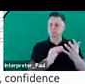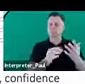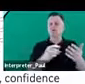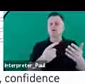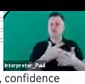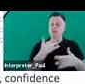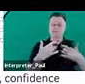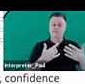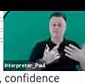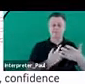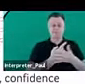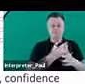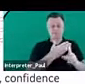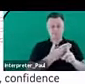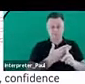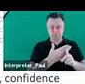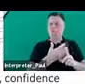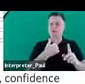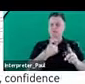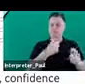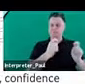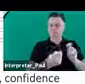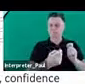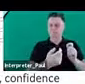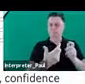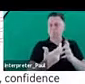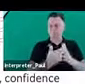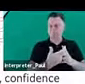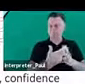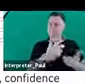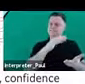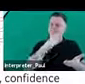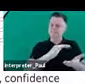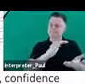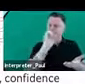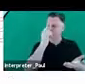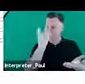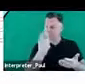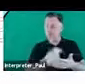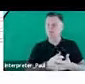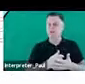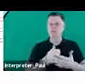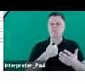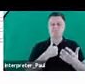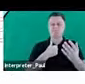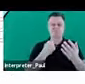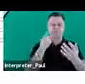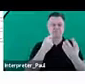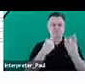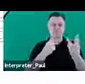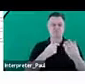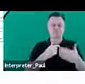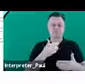impact is. This is what I want you to take into consideration. And again, taking this three step approach with individuals